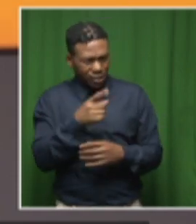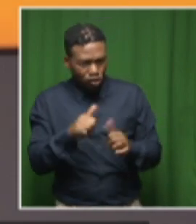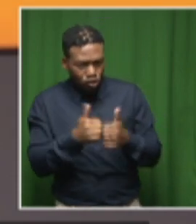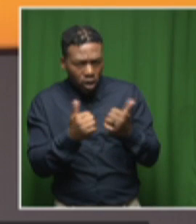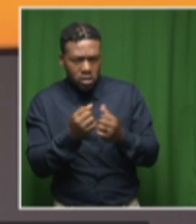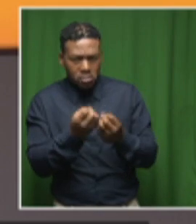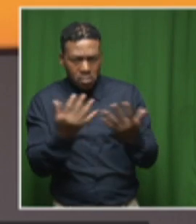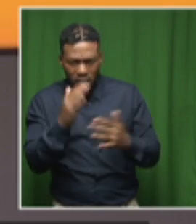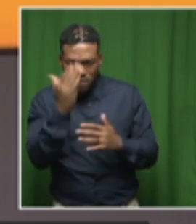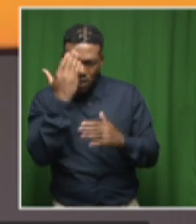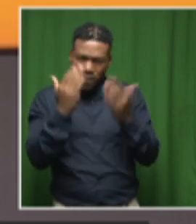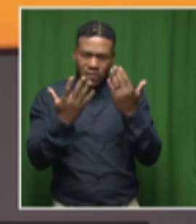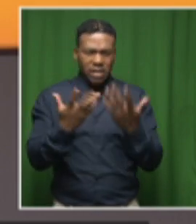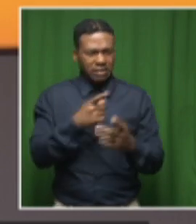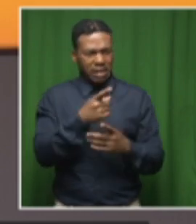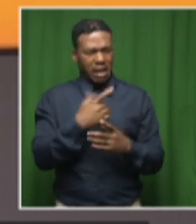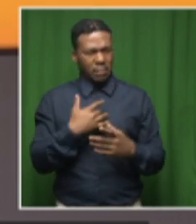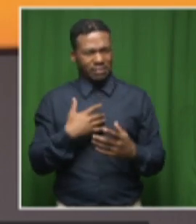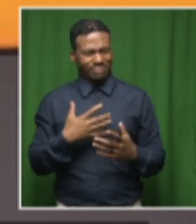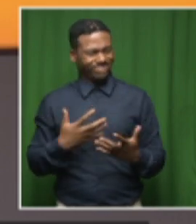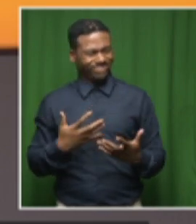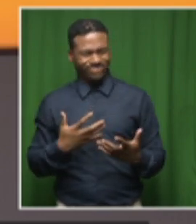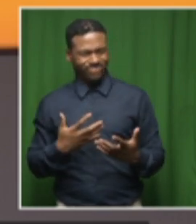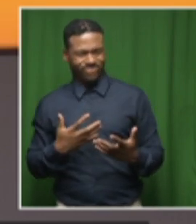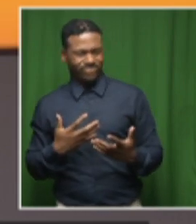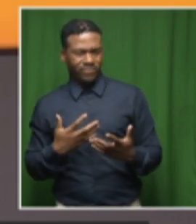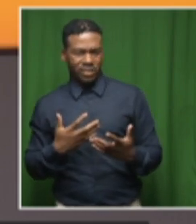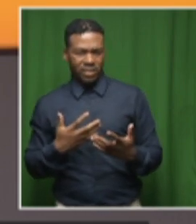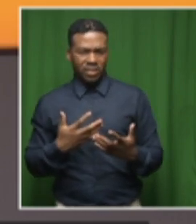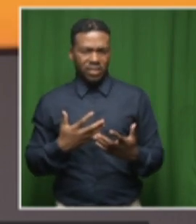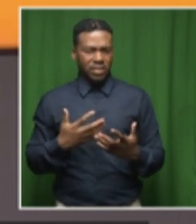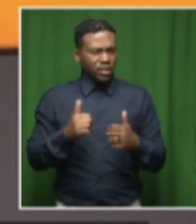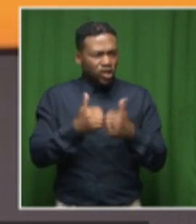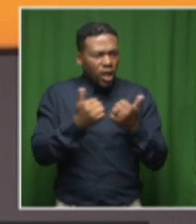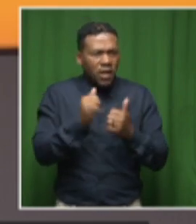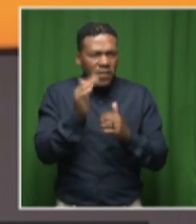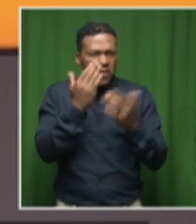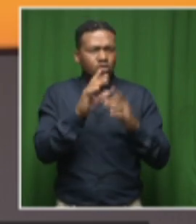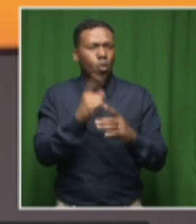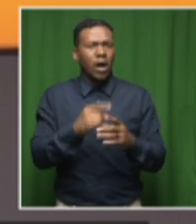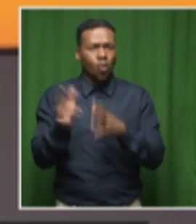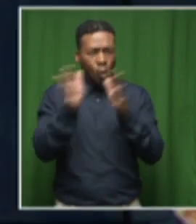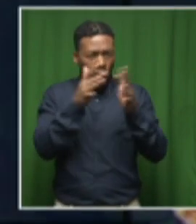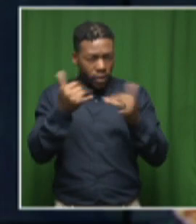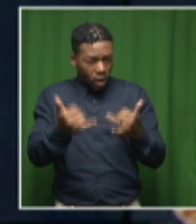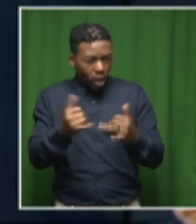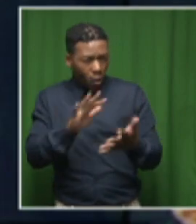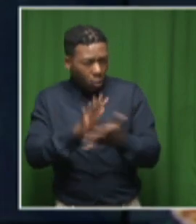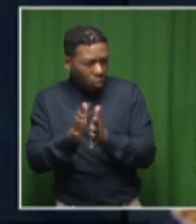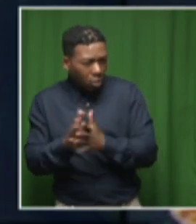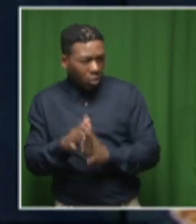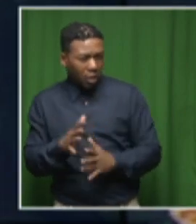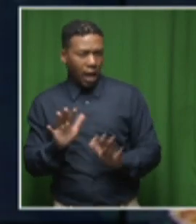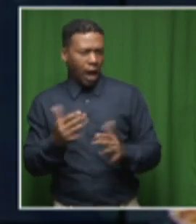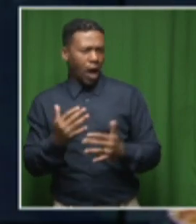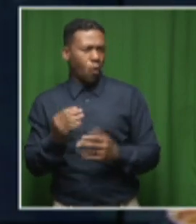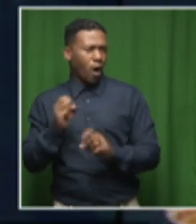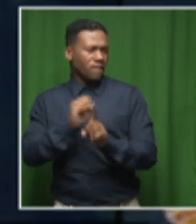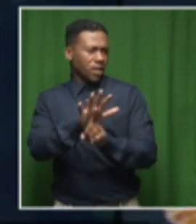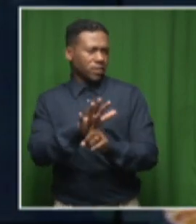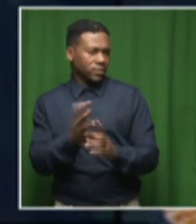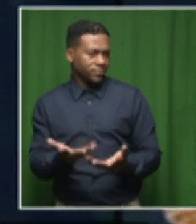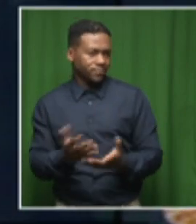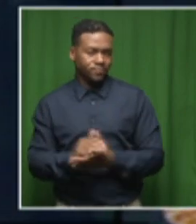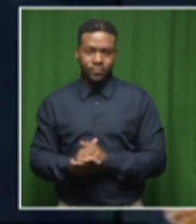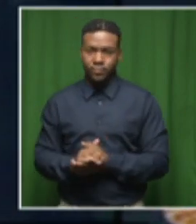farmers refraining from taking up this challenge. So how much of a factor is it? Is climate? So not anymore. Right, so the